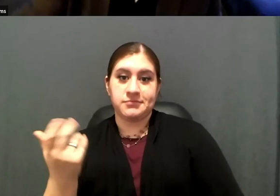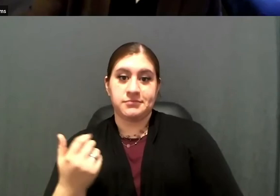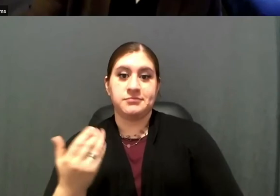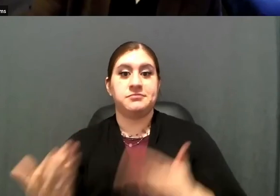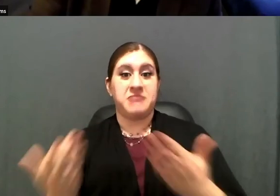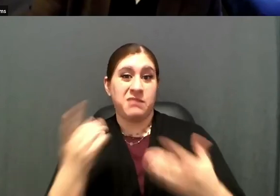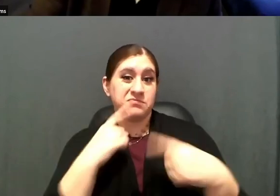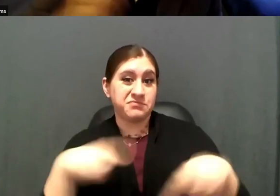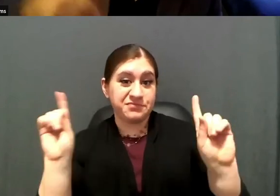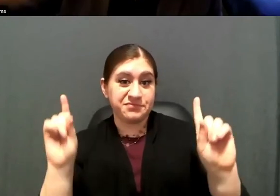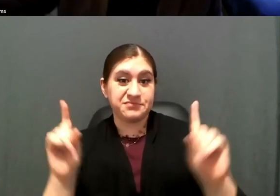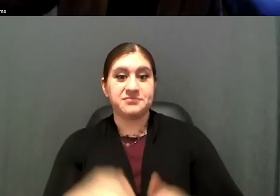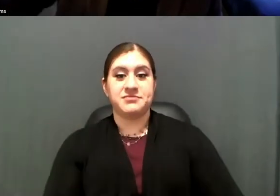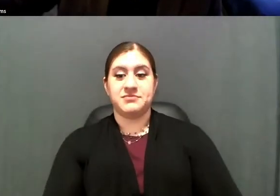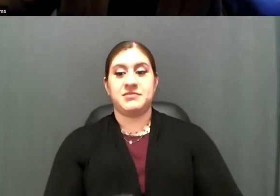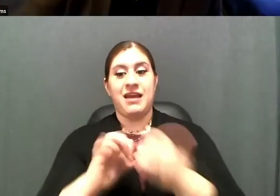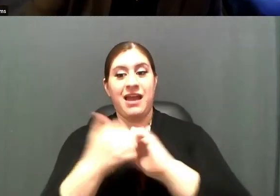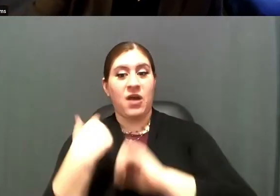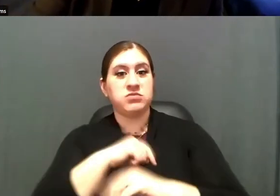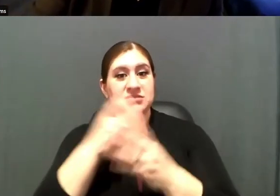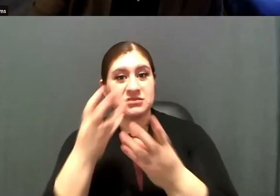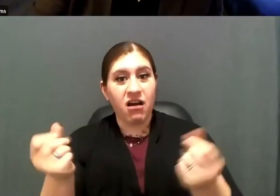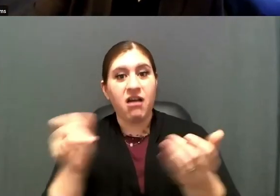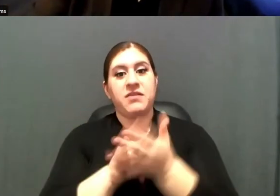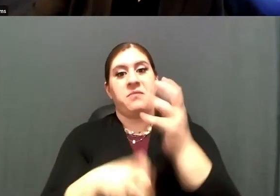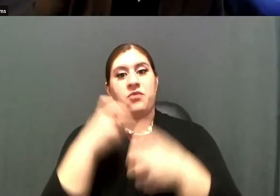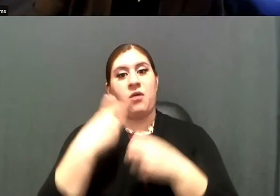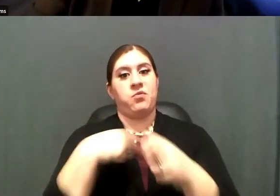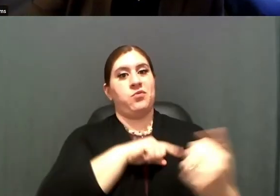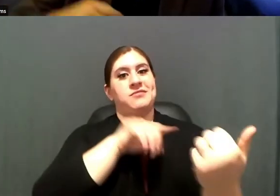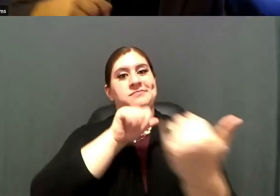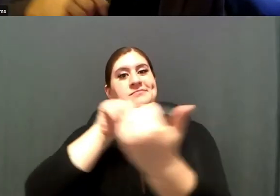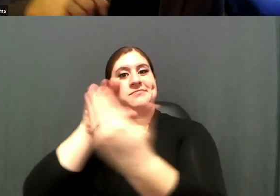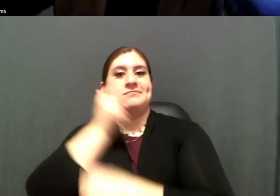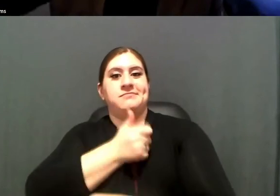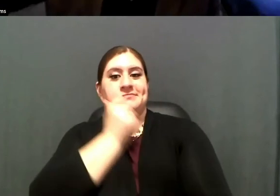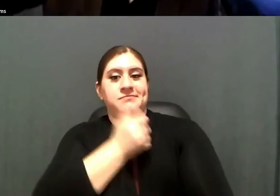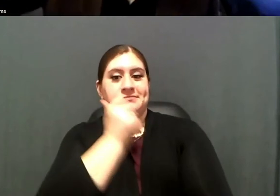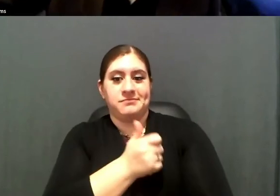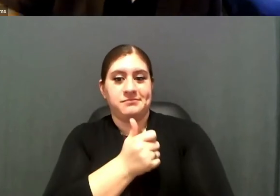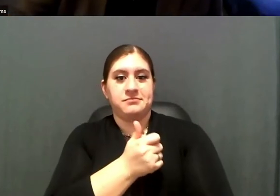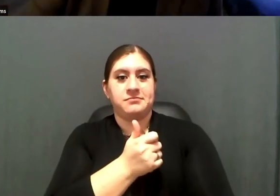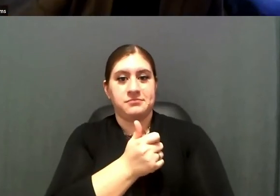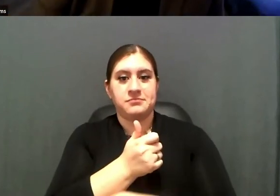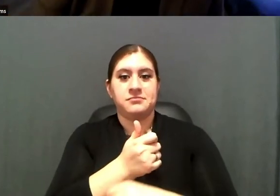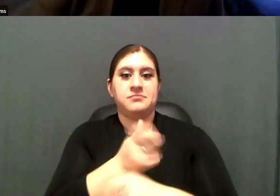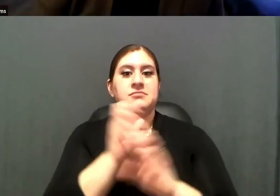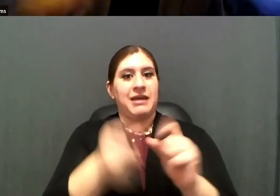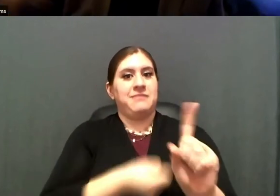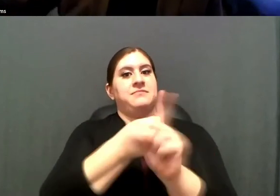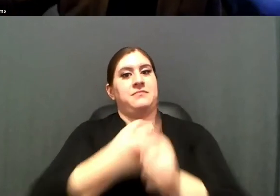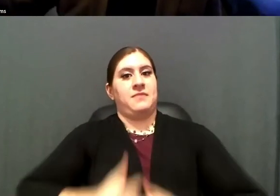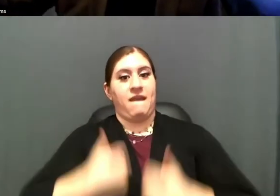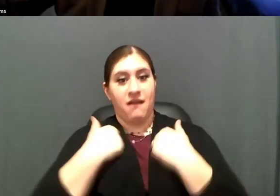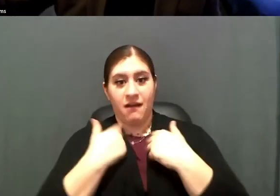just work. So how do we solve the problems that we face on a daily basis that can impact lives, that